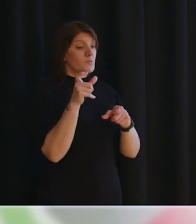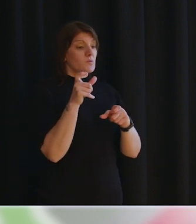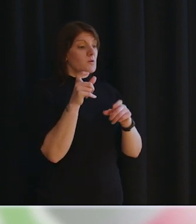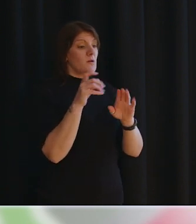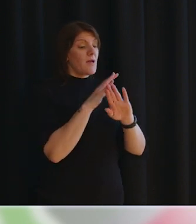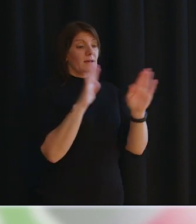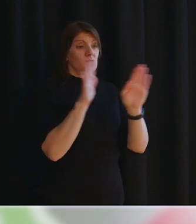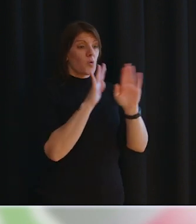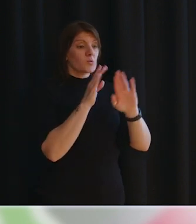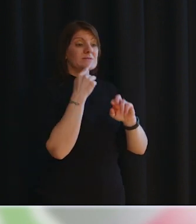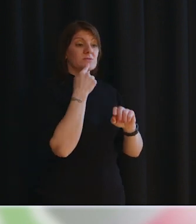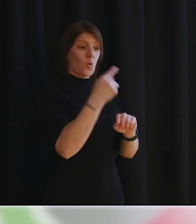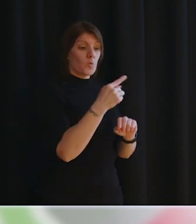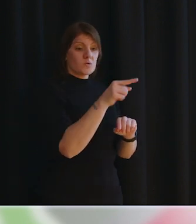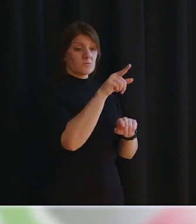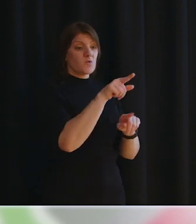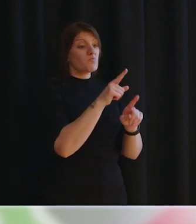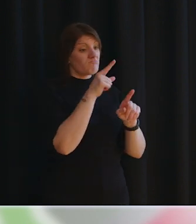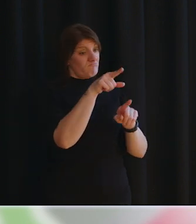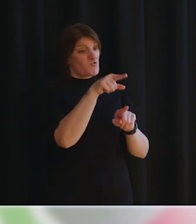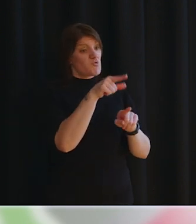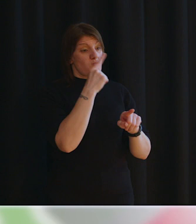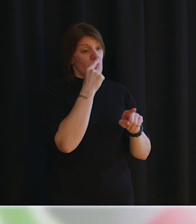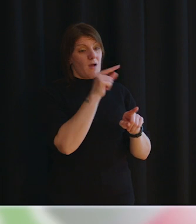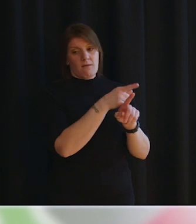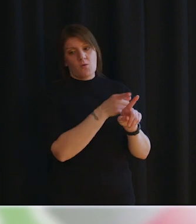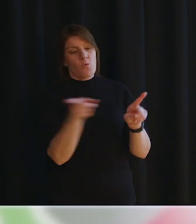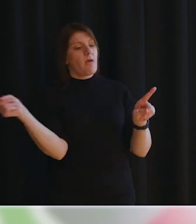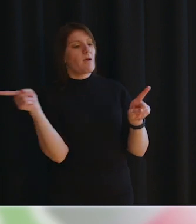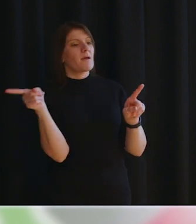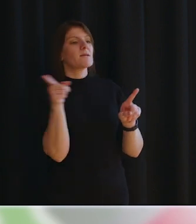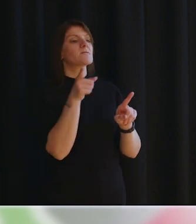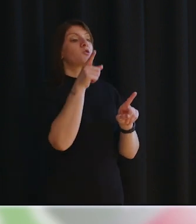you need to go there, and that person makes the choice, which is very different from